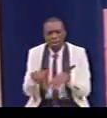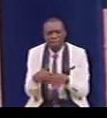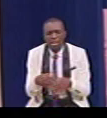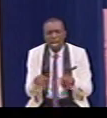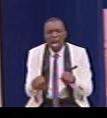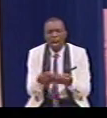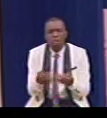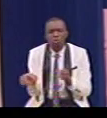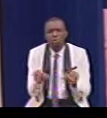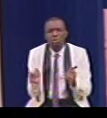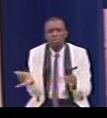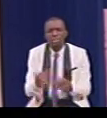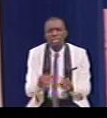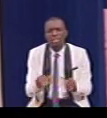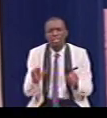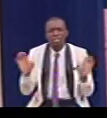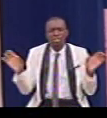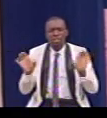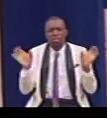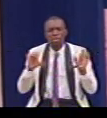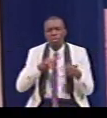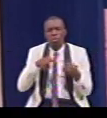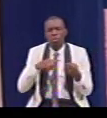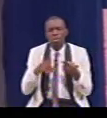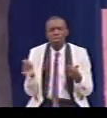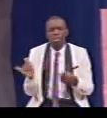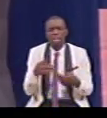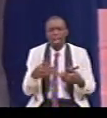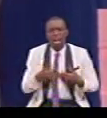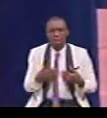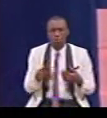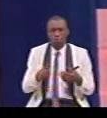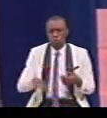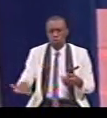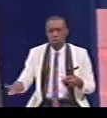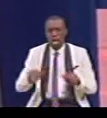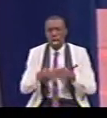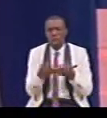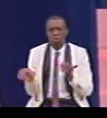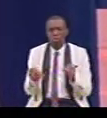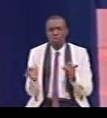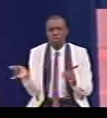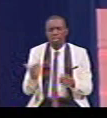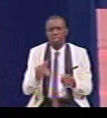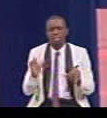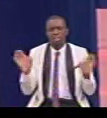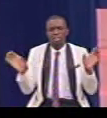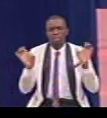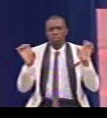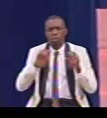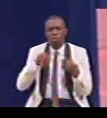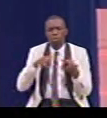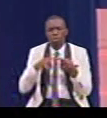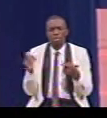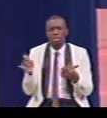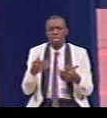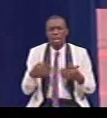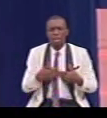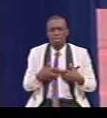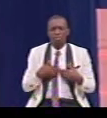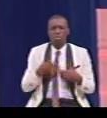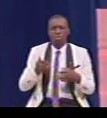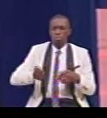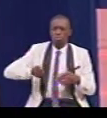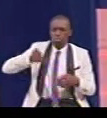how do you celebrate when they have cars or they celebrate when they have promotion launch the way of the healing